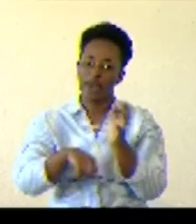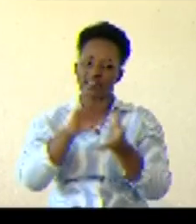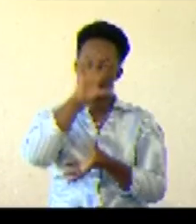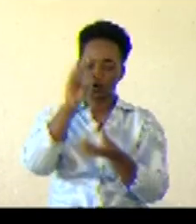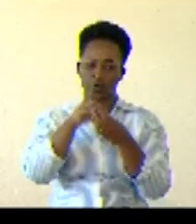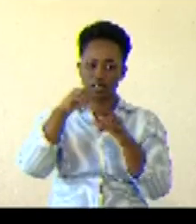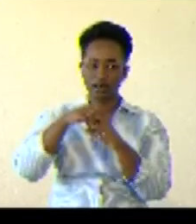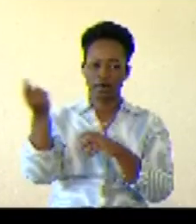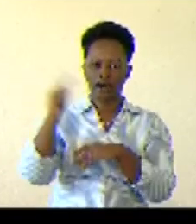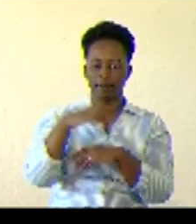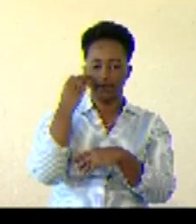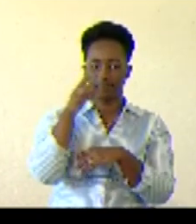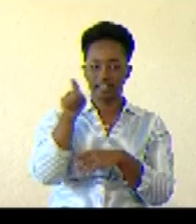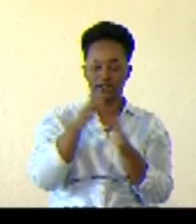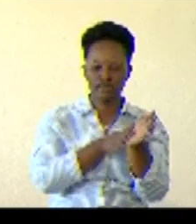she spends